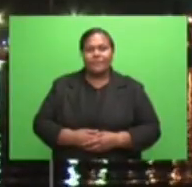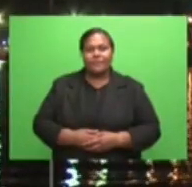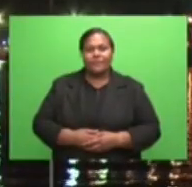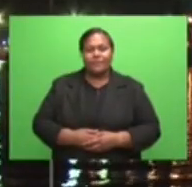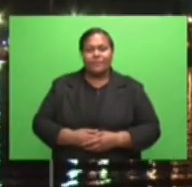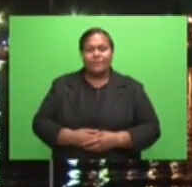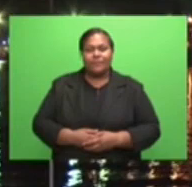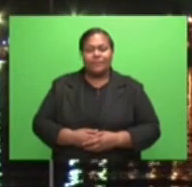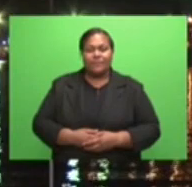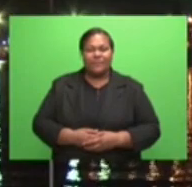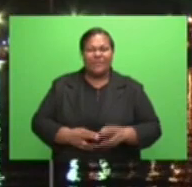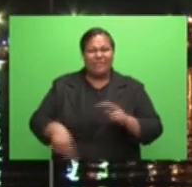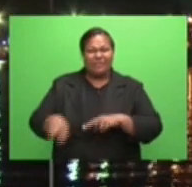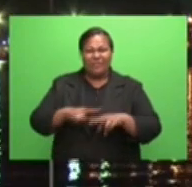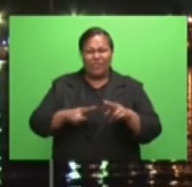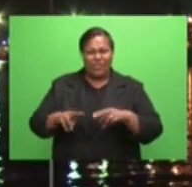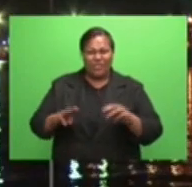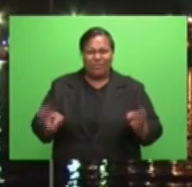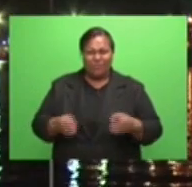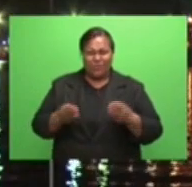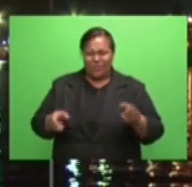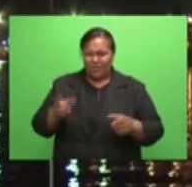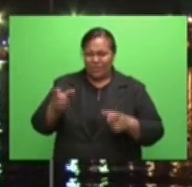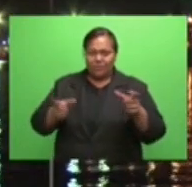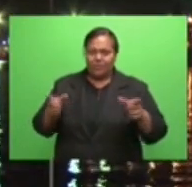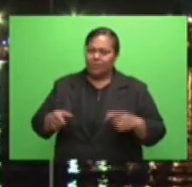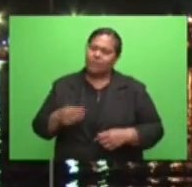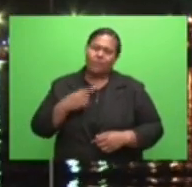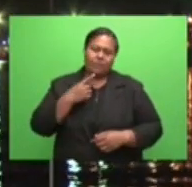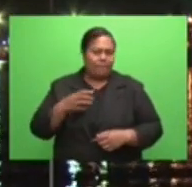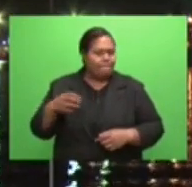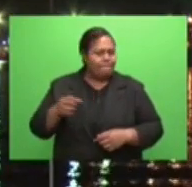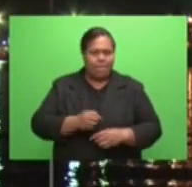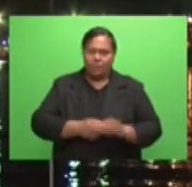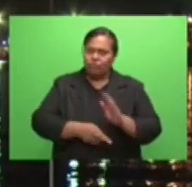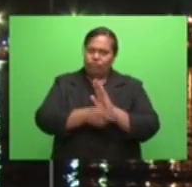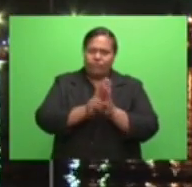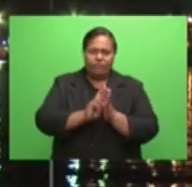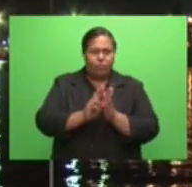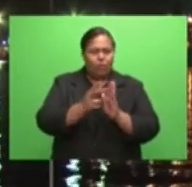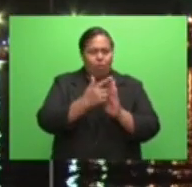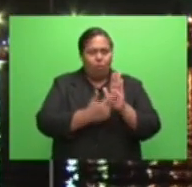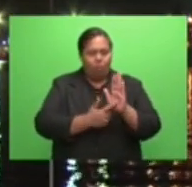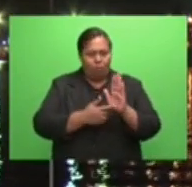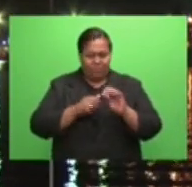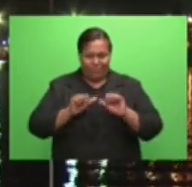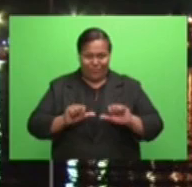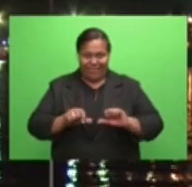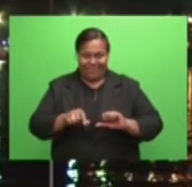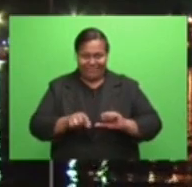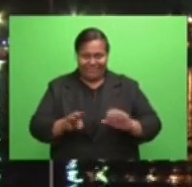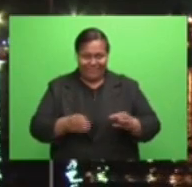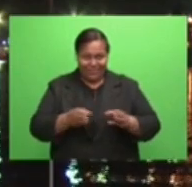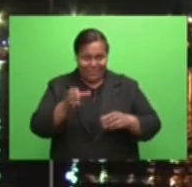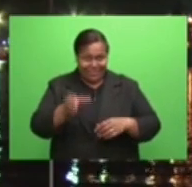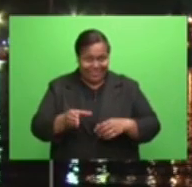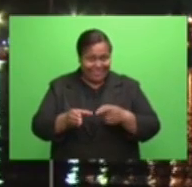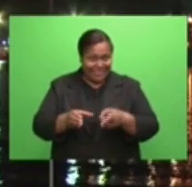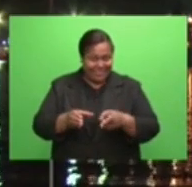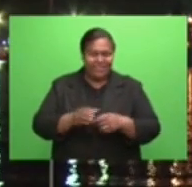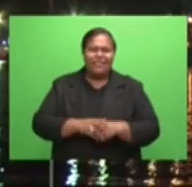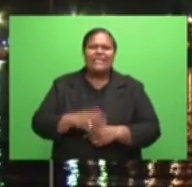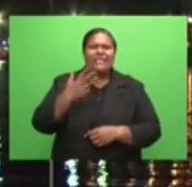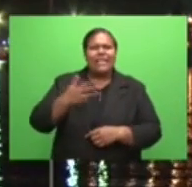Local musicians say there is an urgent need to review the Copyright Act 1999. Following recurring copyright issues and